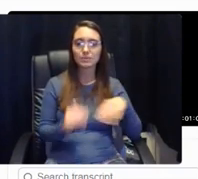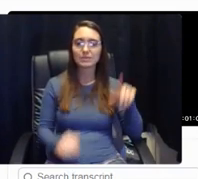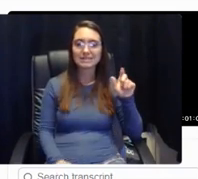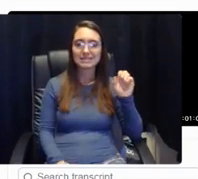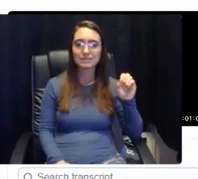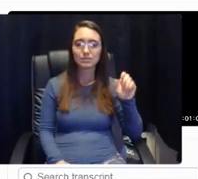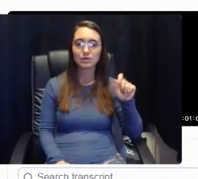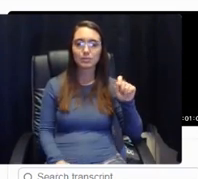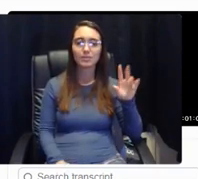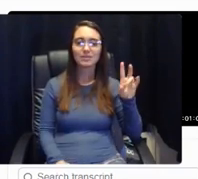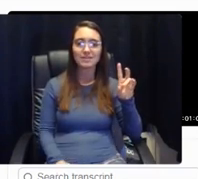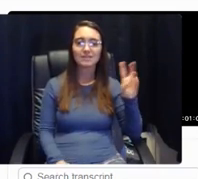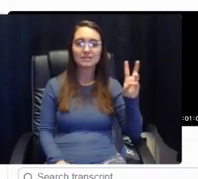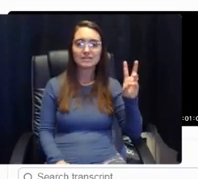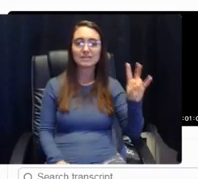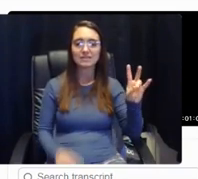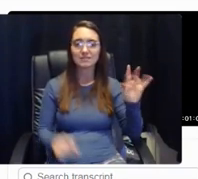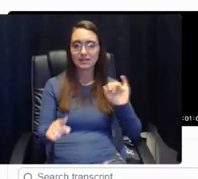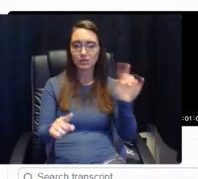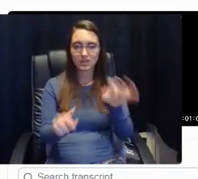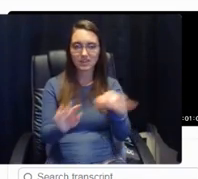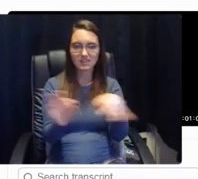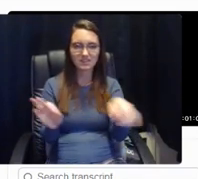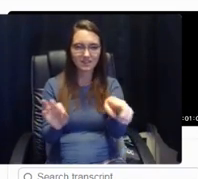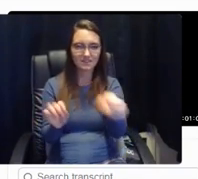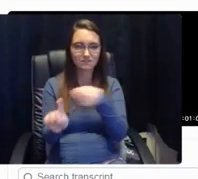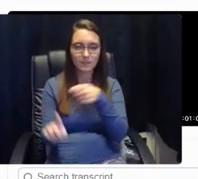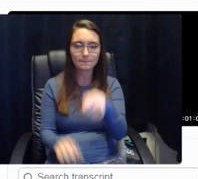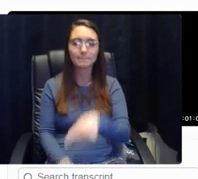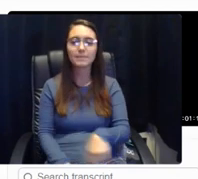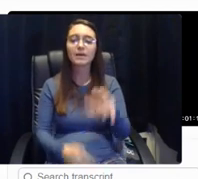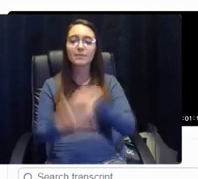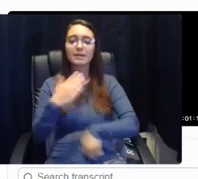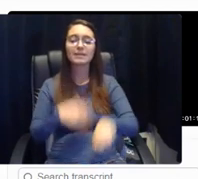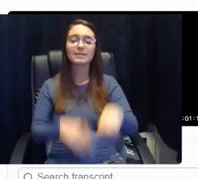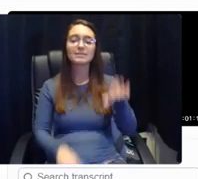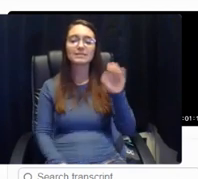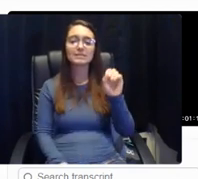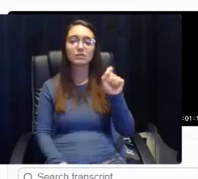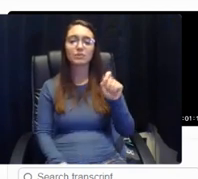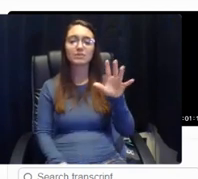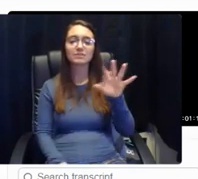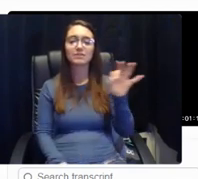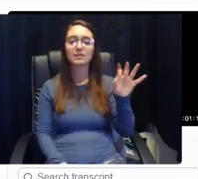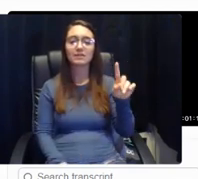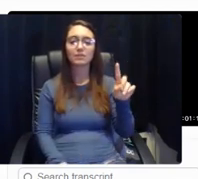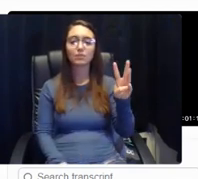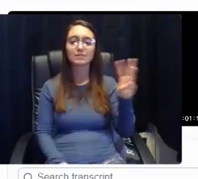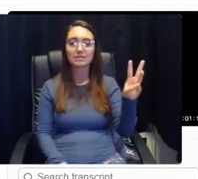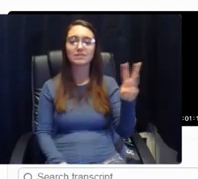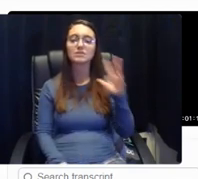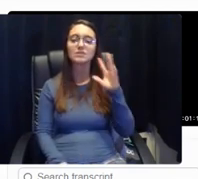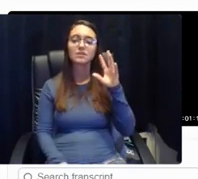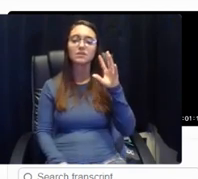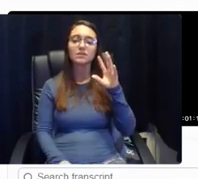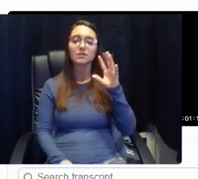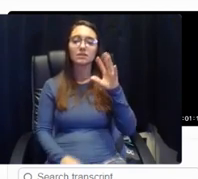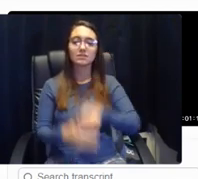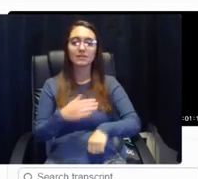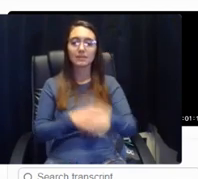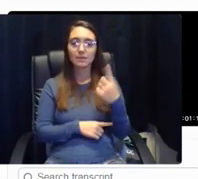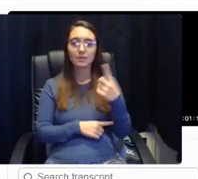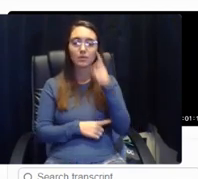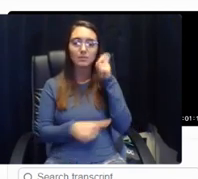0.767 is coming from that. And you minus 0.05916 divided by 1 because there's 1 electron transfer for